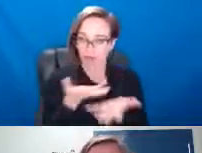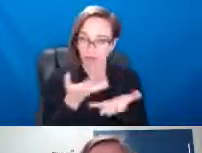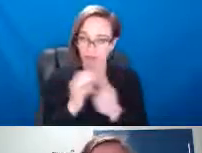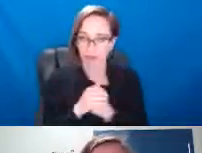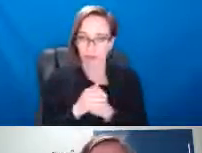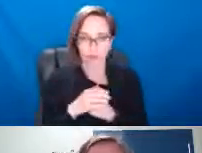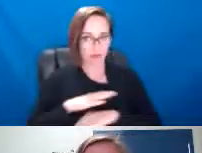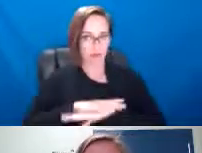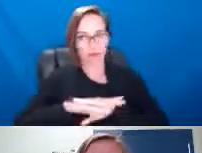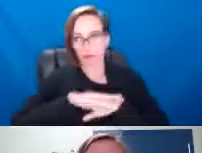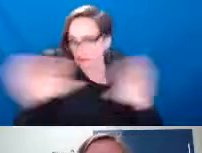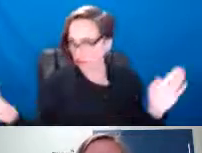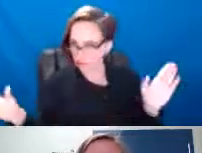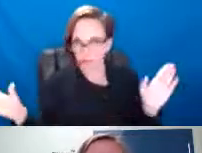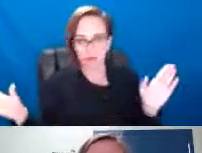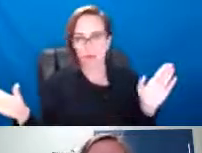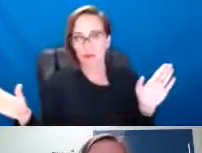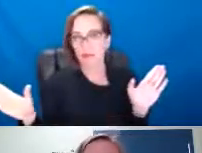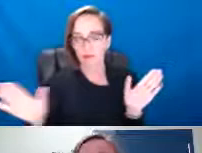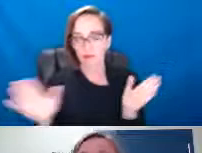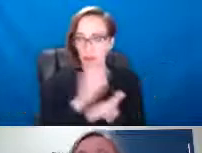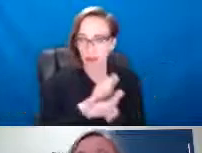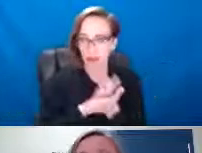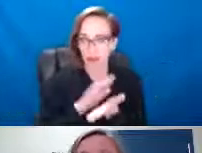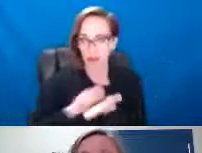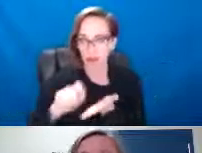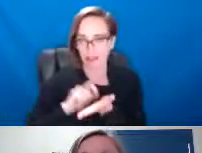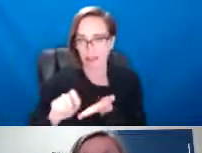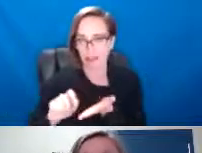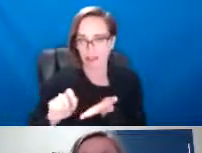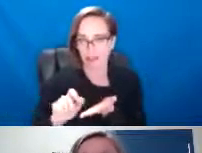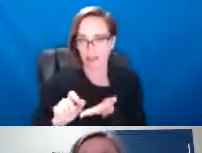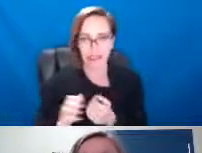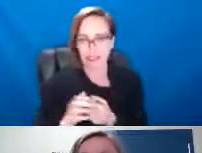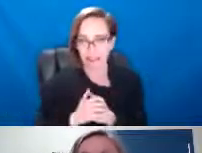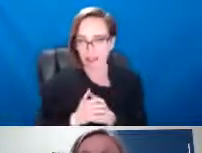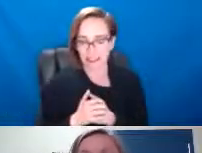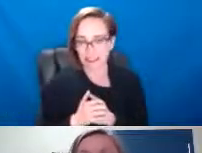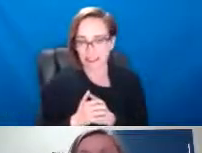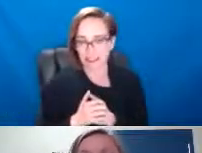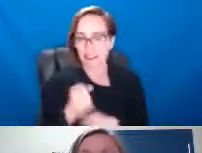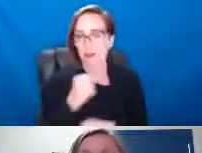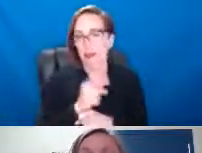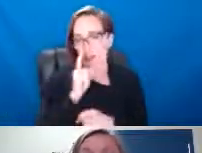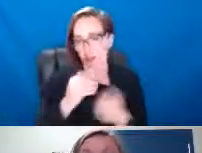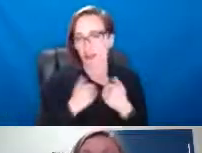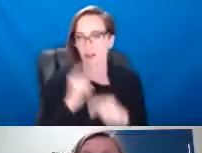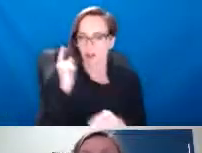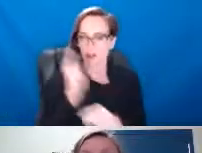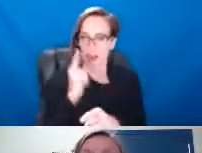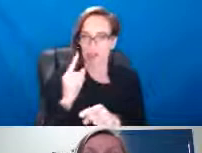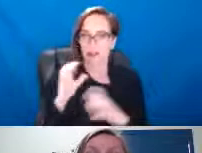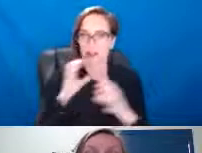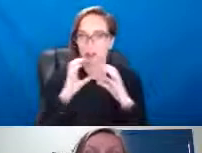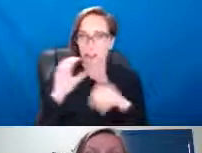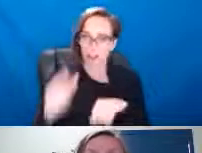to pencil and paper, that you make sure you have the right type of communication set up. And